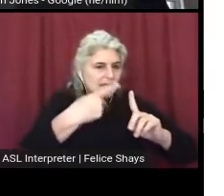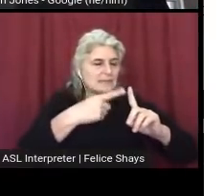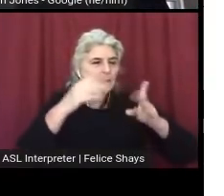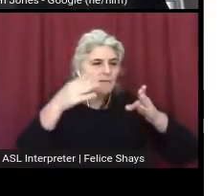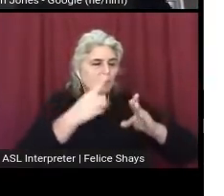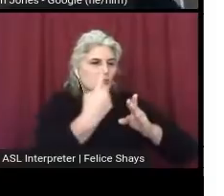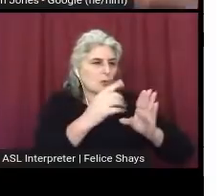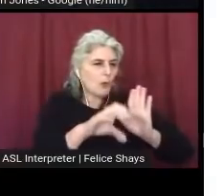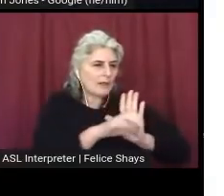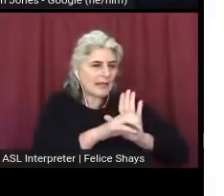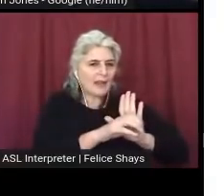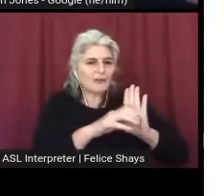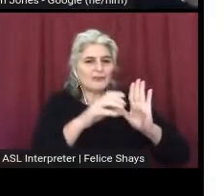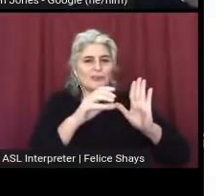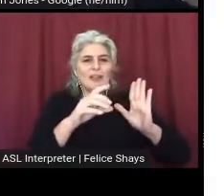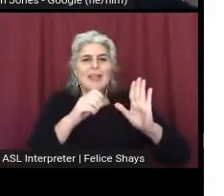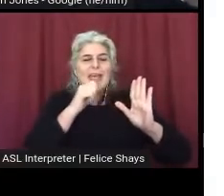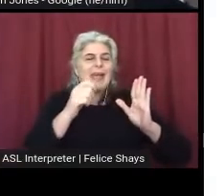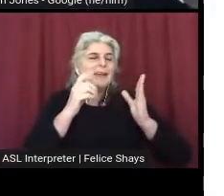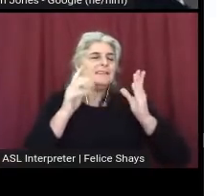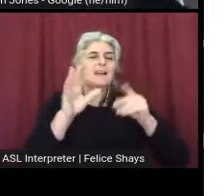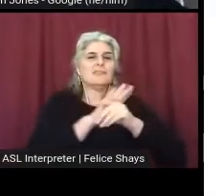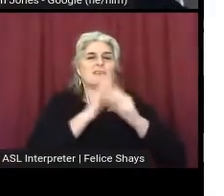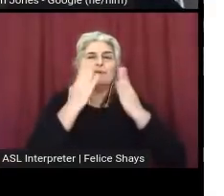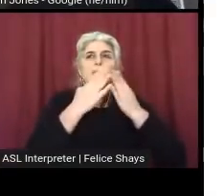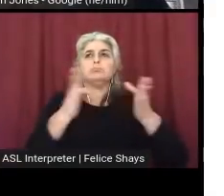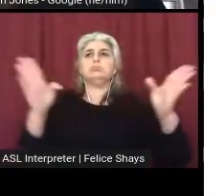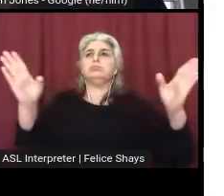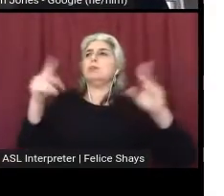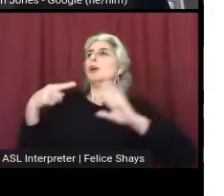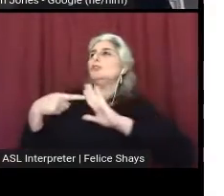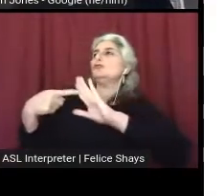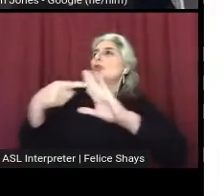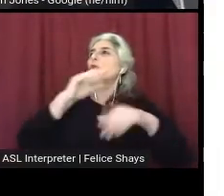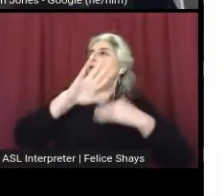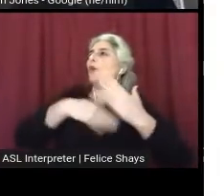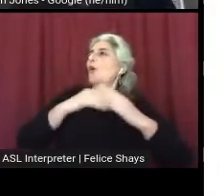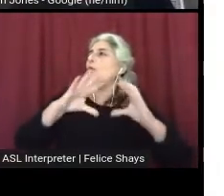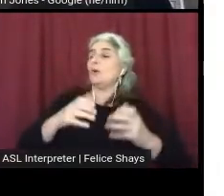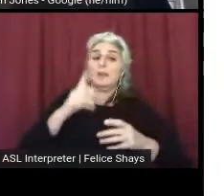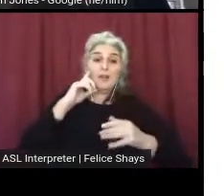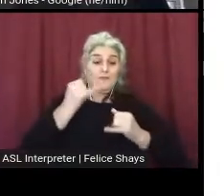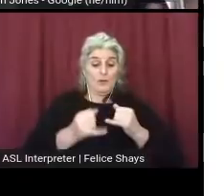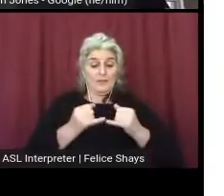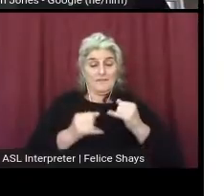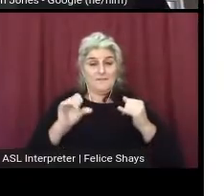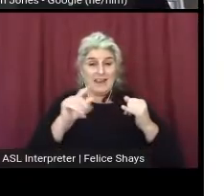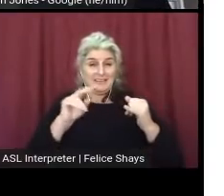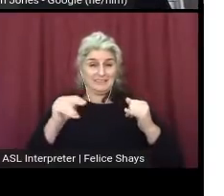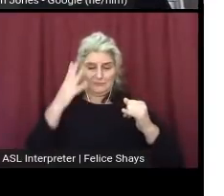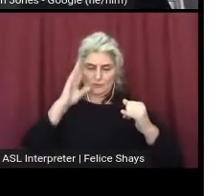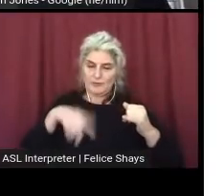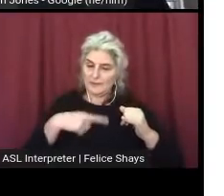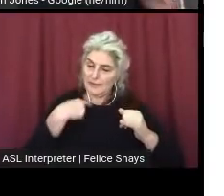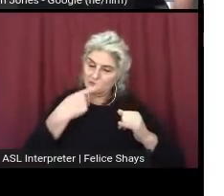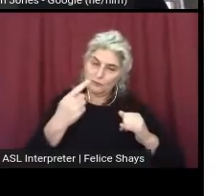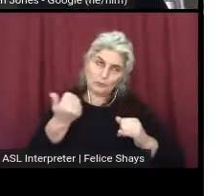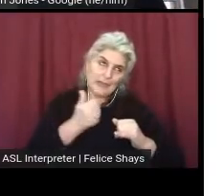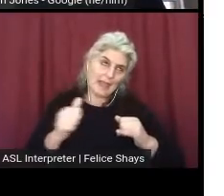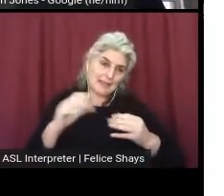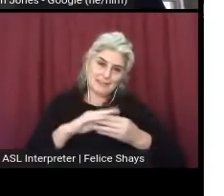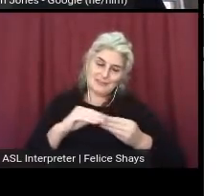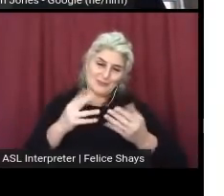situation to draw people in. So it was not the sweep of the world. For the final season of Game of Thrones, where they could have told any story that they wanted, you